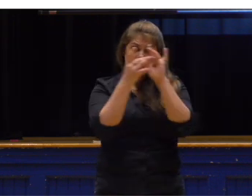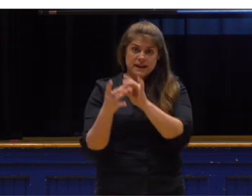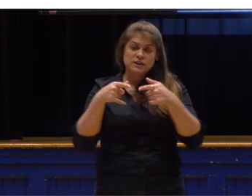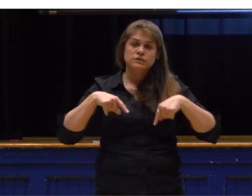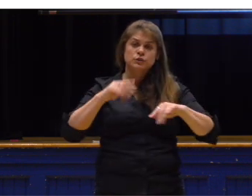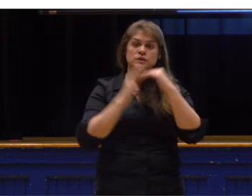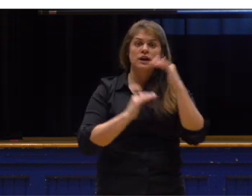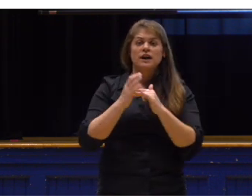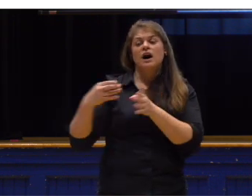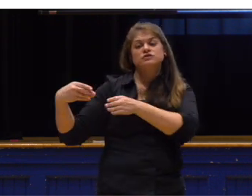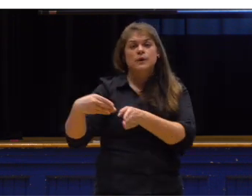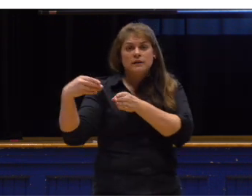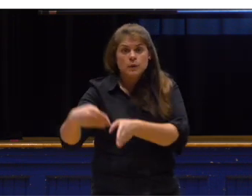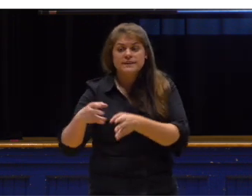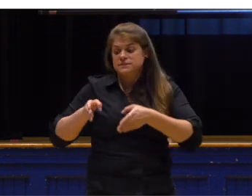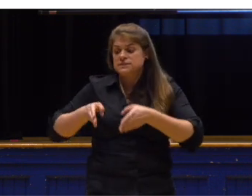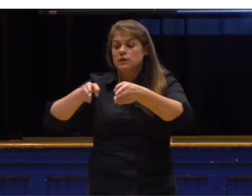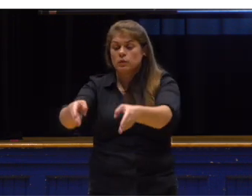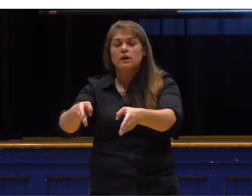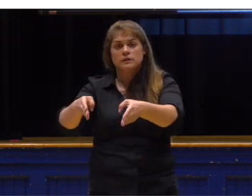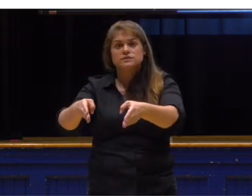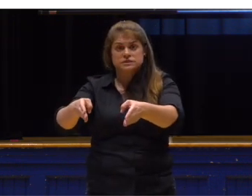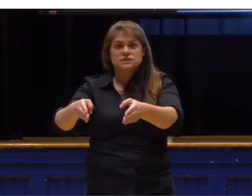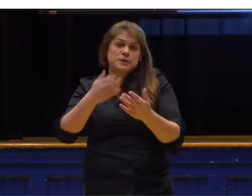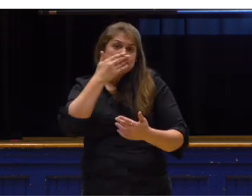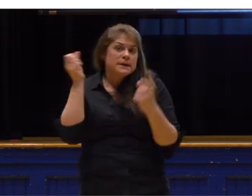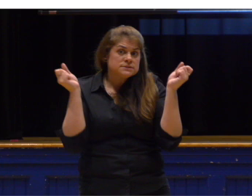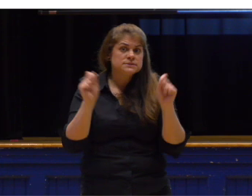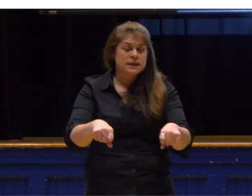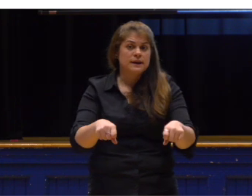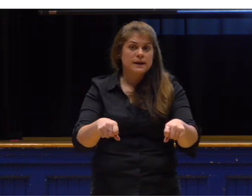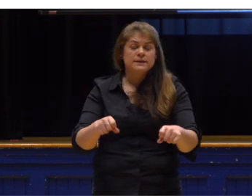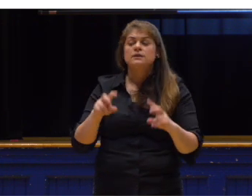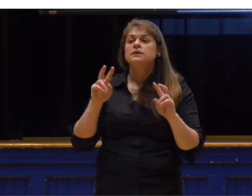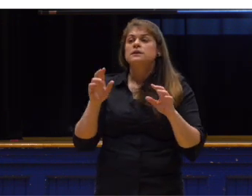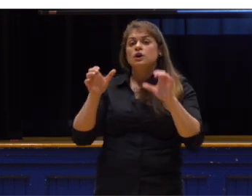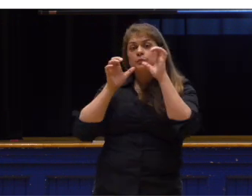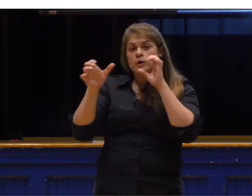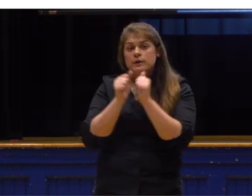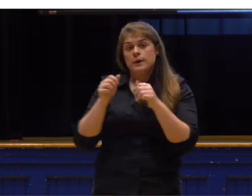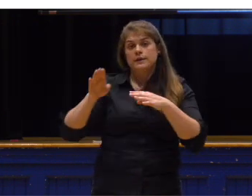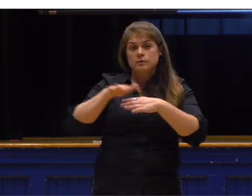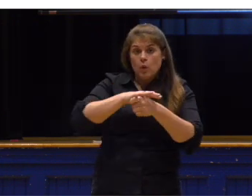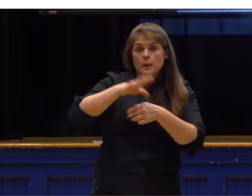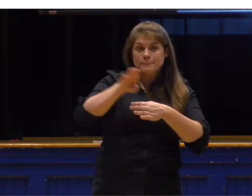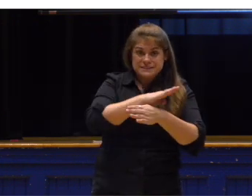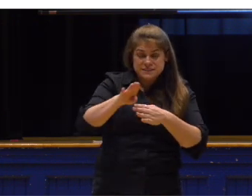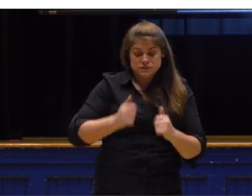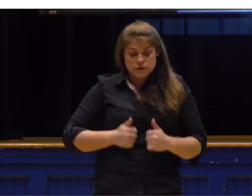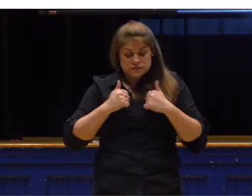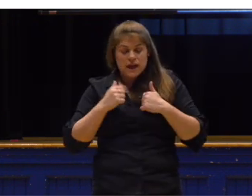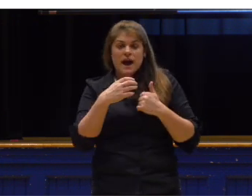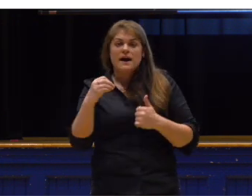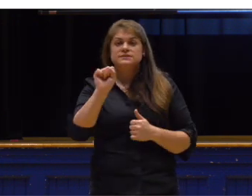reconstruction of driveways and sidewalks to the greatest extent possible, communicate with businesses, residents, and stakeholder